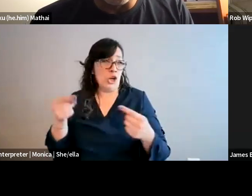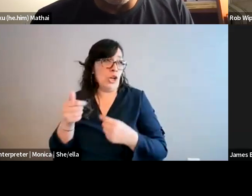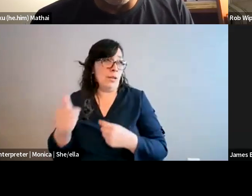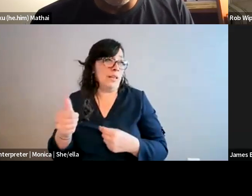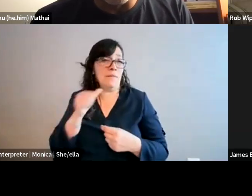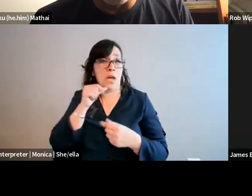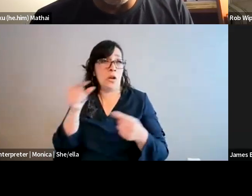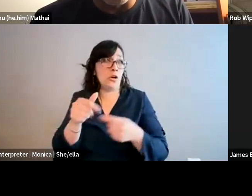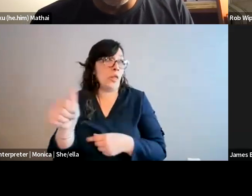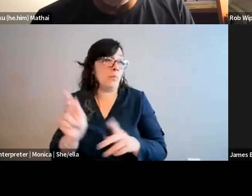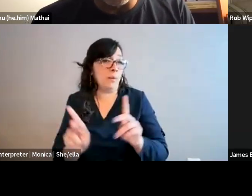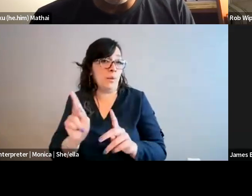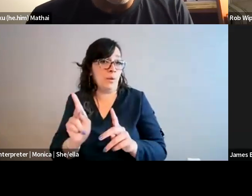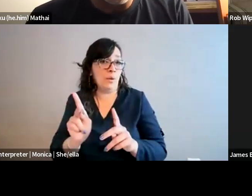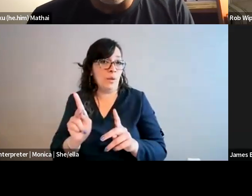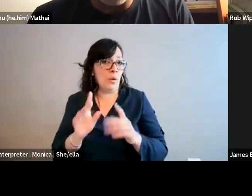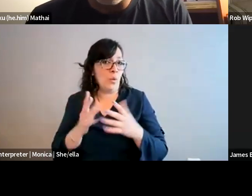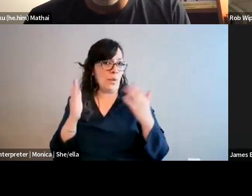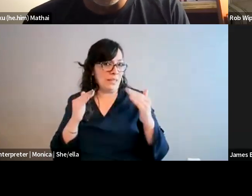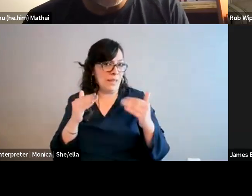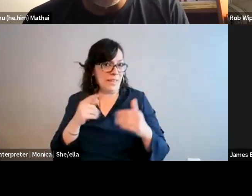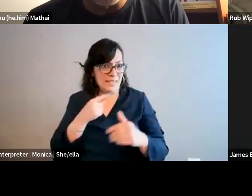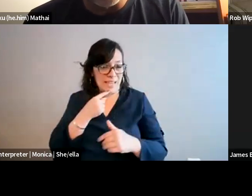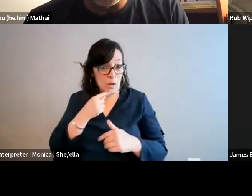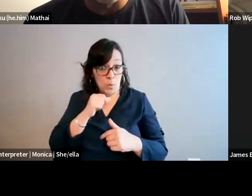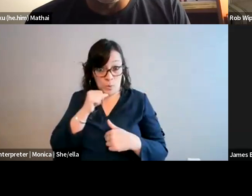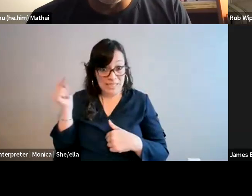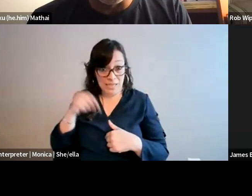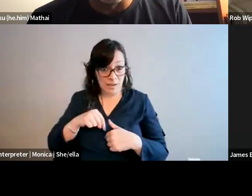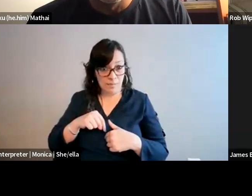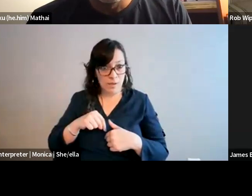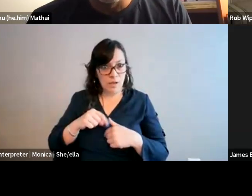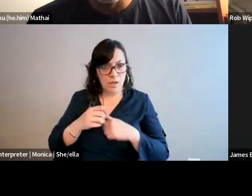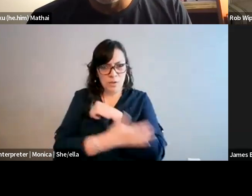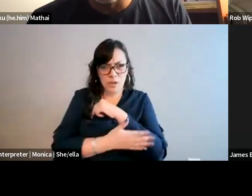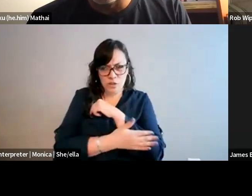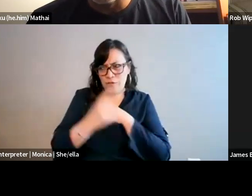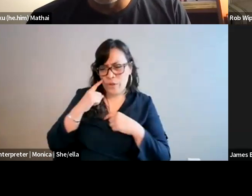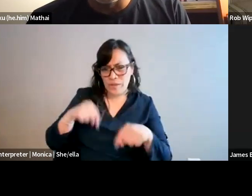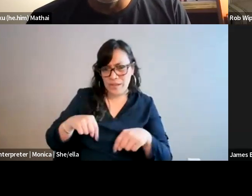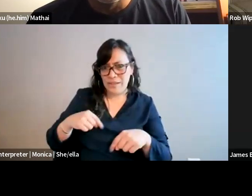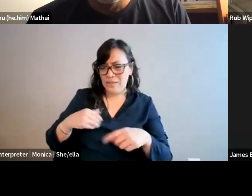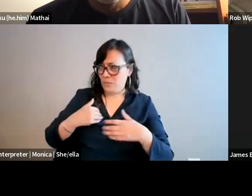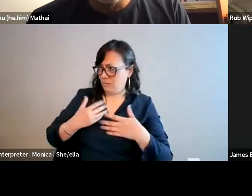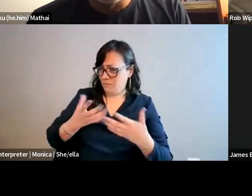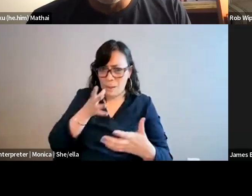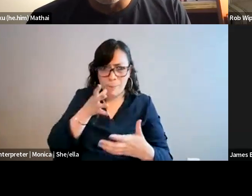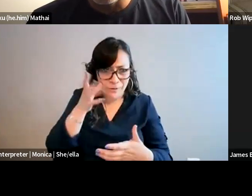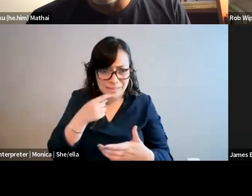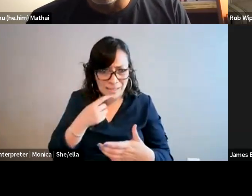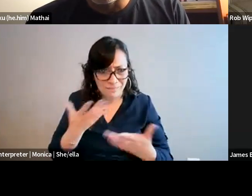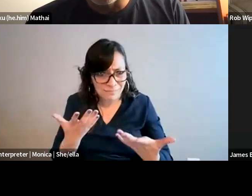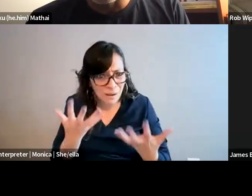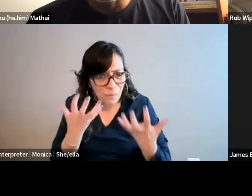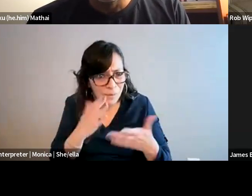maybe that's what we can expect. Because they were saying, we didn't come to the country for this. You know, we came for him to be able to